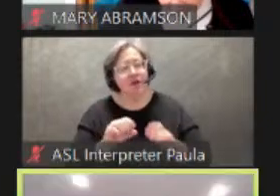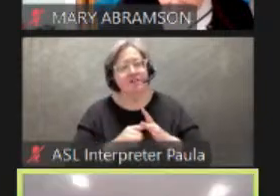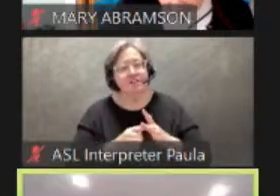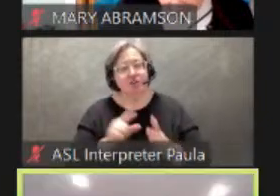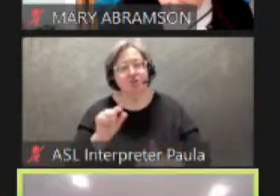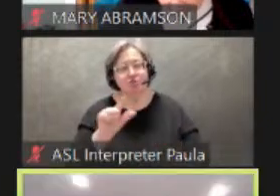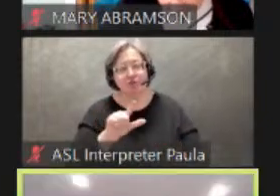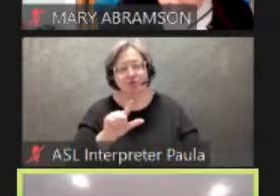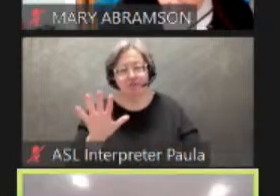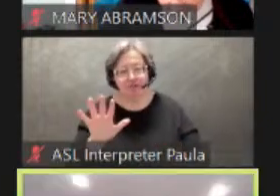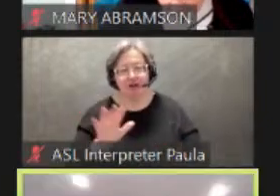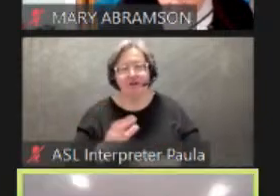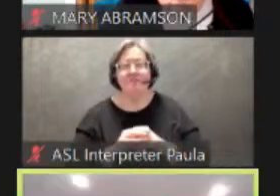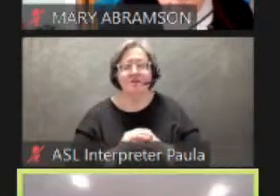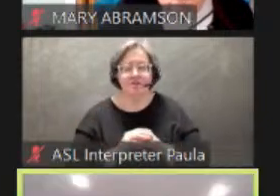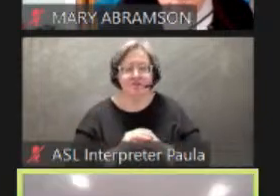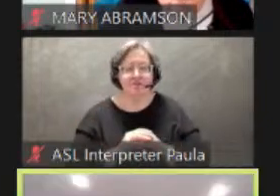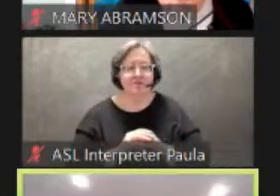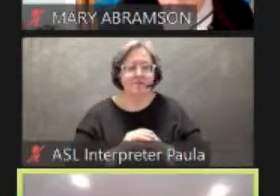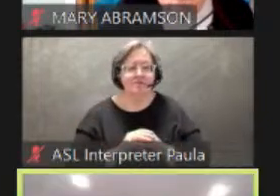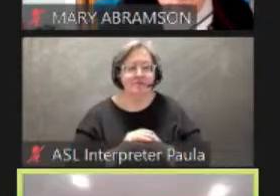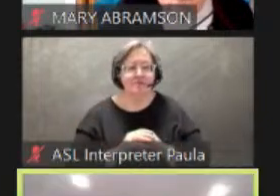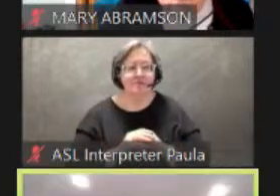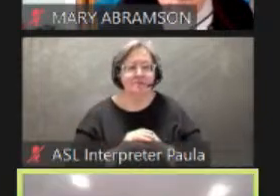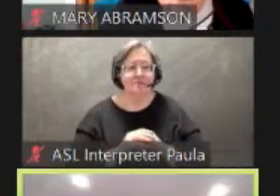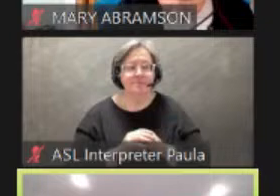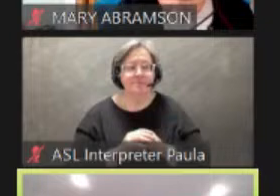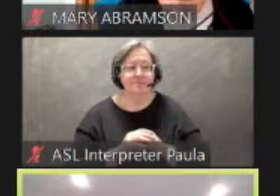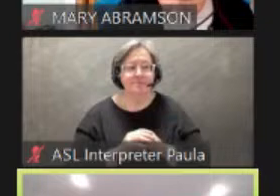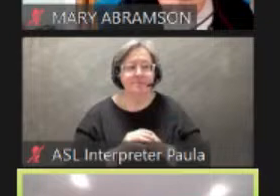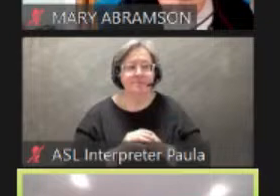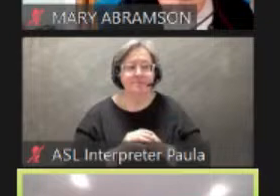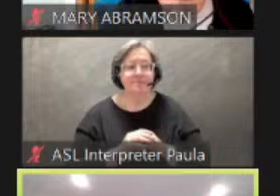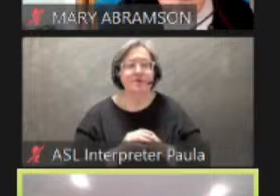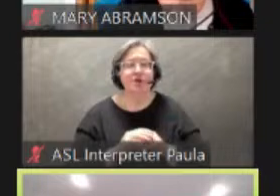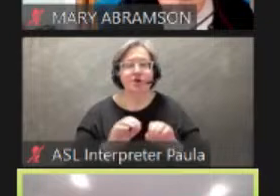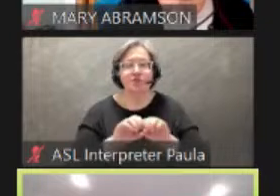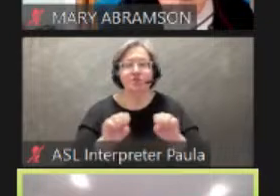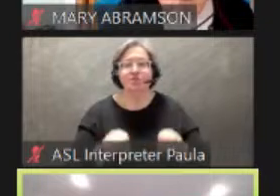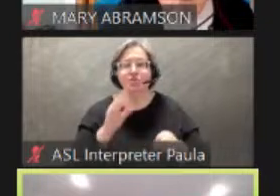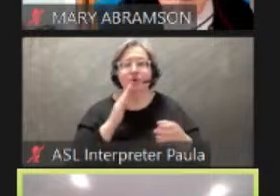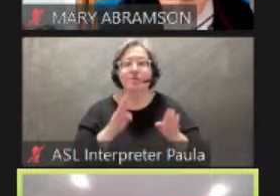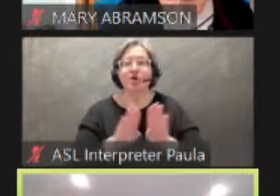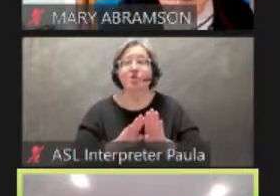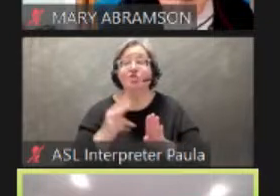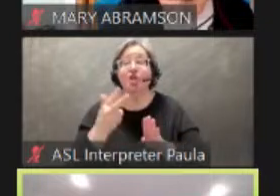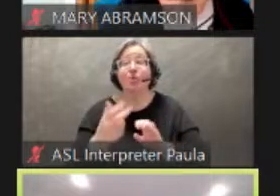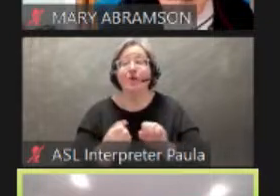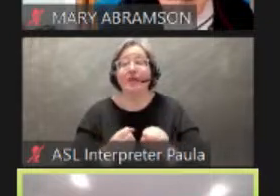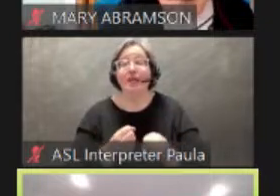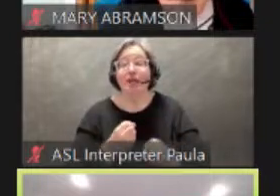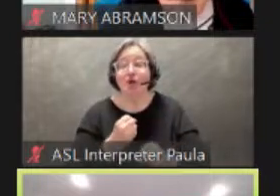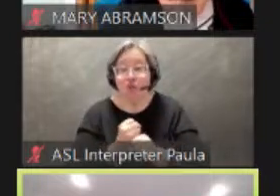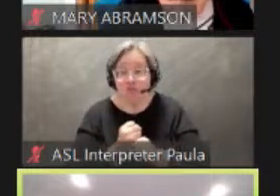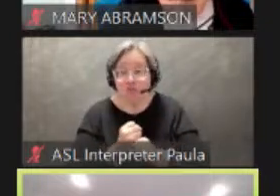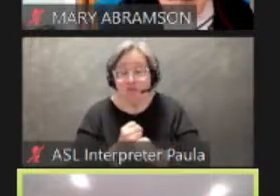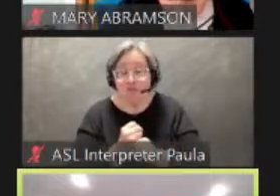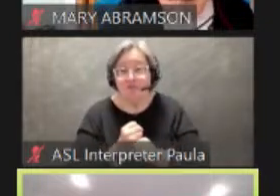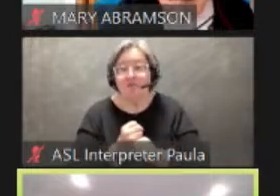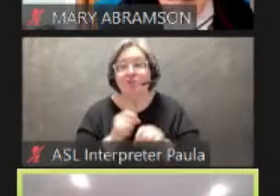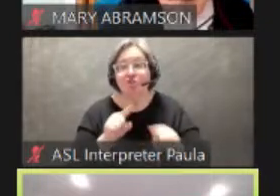2025. And then the station will be closed for 3 years while it's under